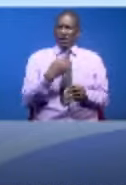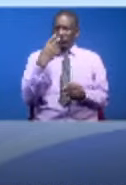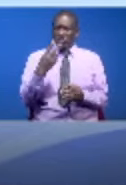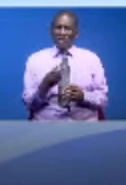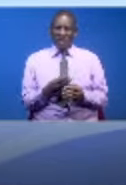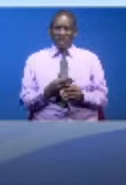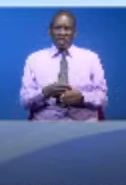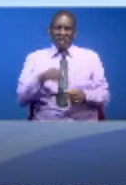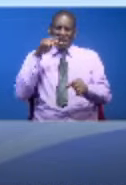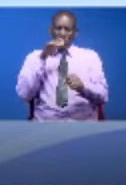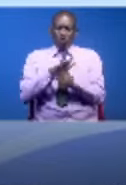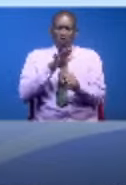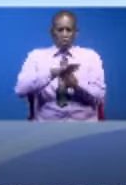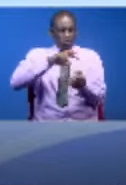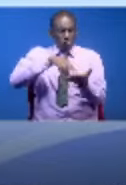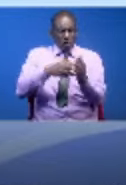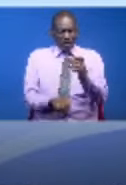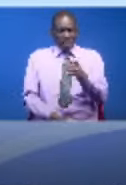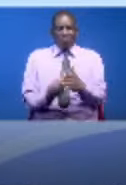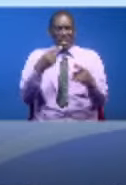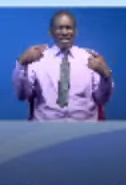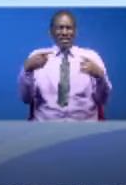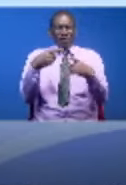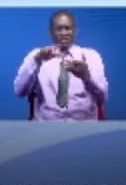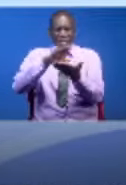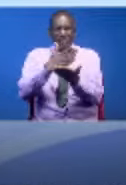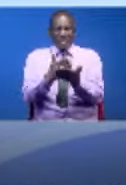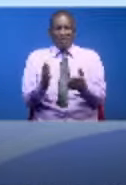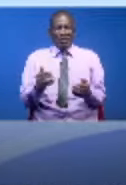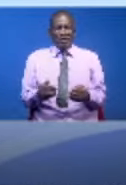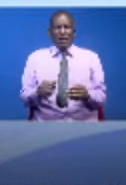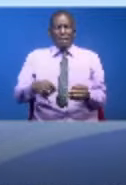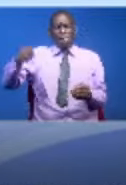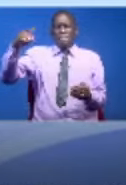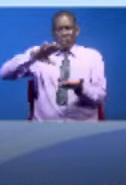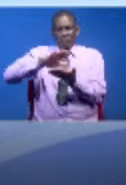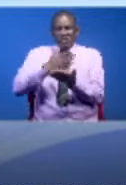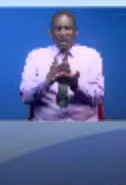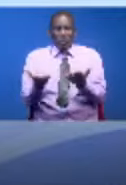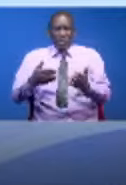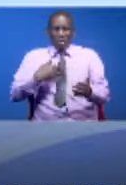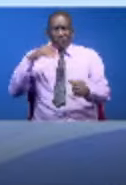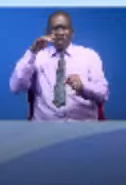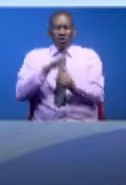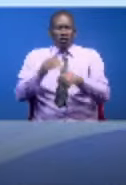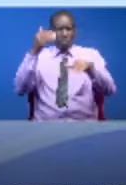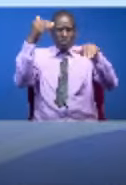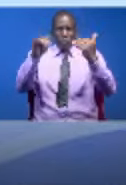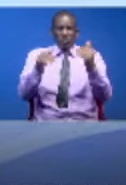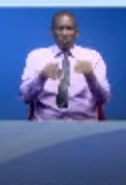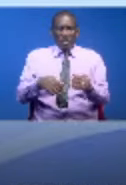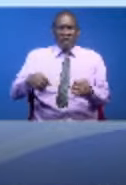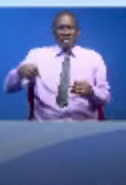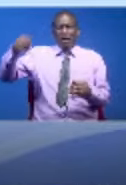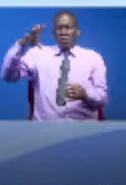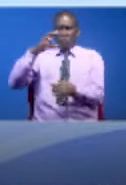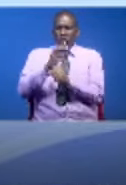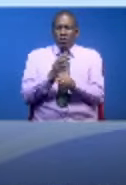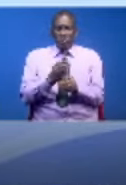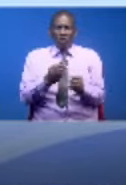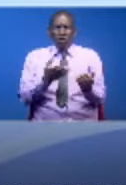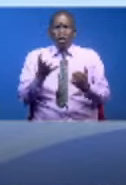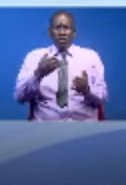of a lot of projects coming through in different sectors, whether it's in the power sector, where we have a lot of expertise in power utility and infrastructure, whether it's in